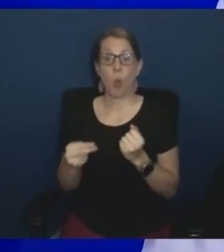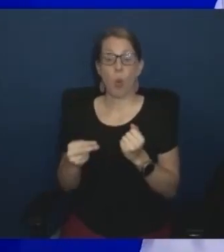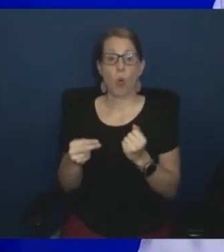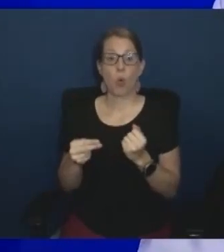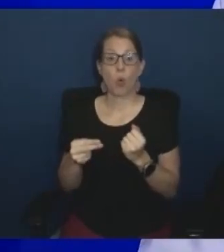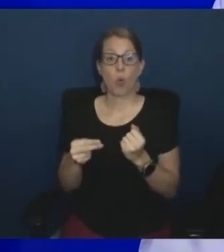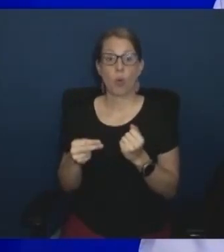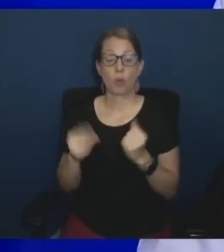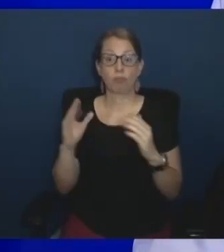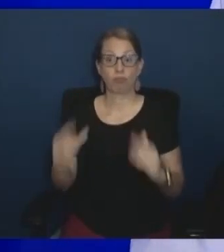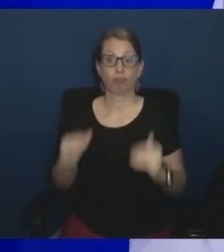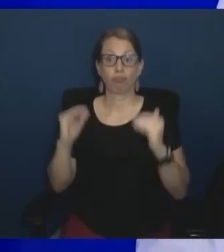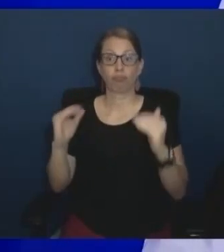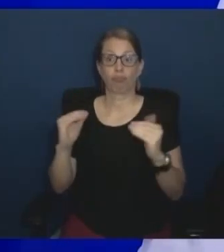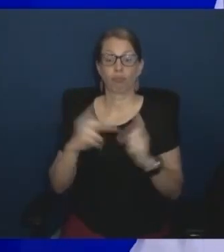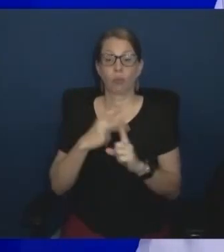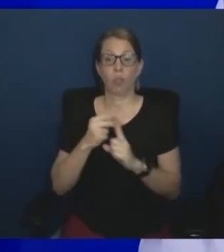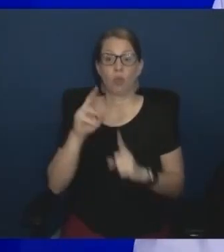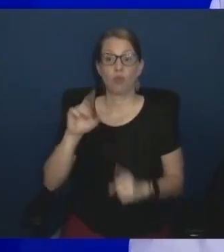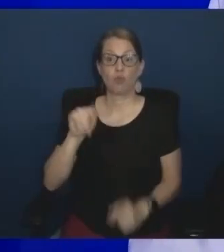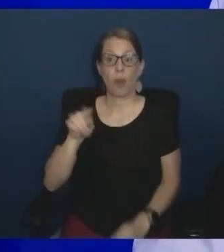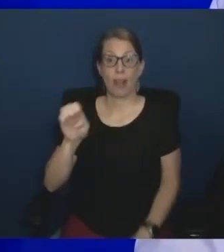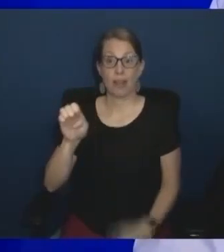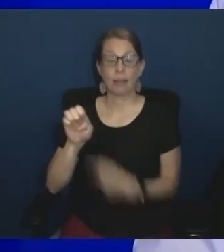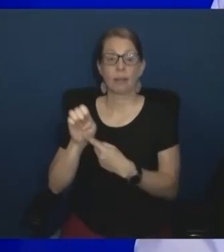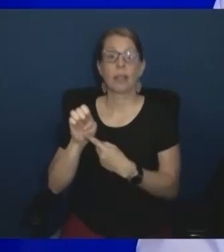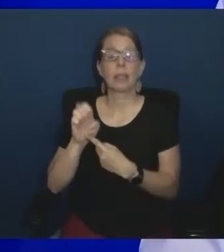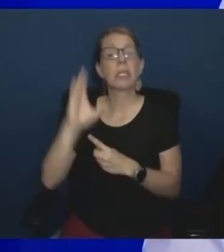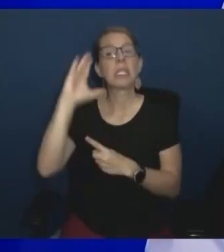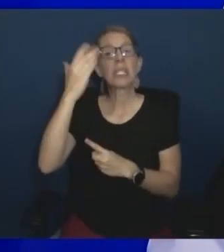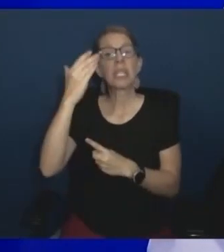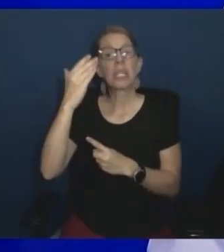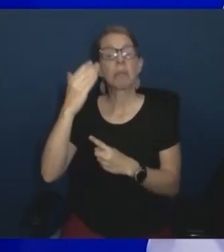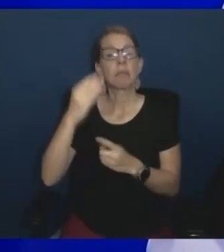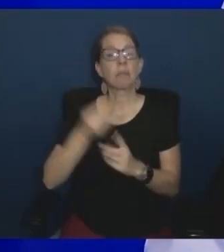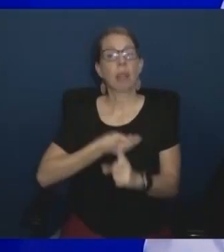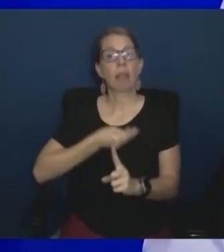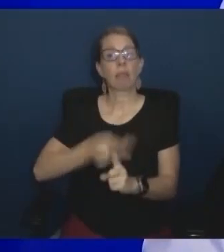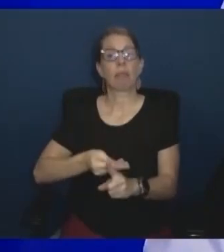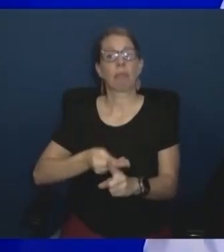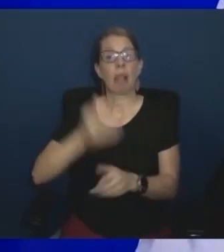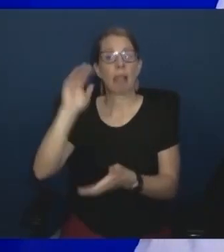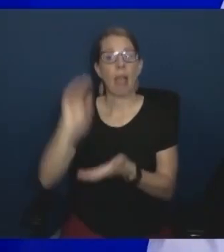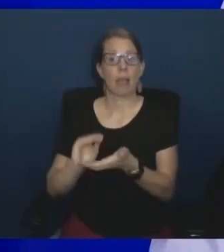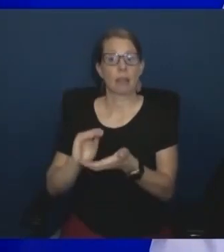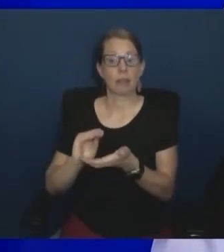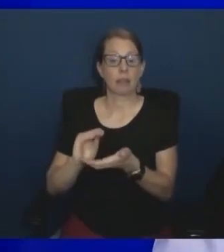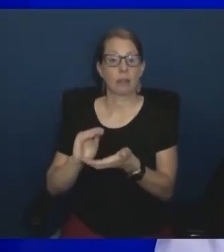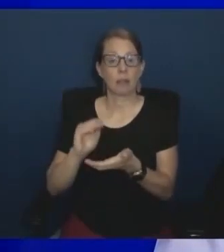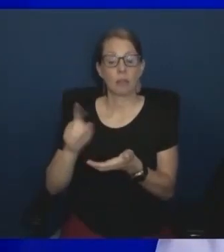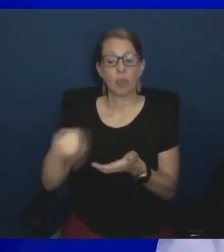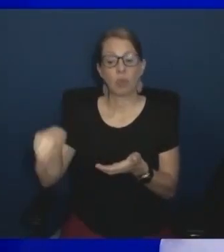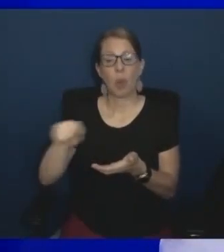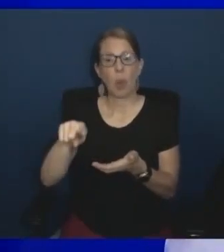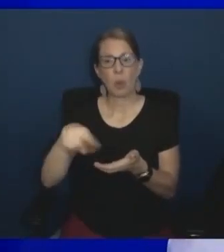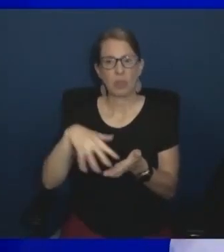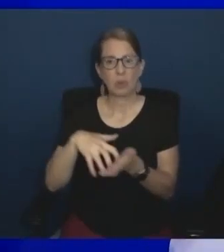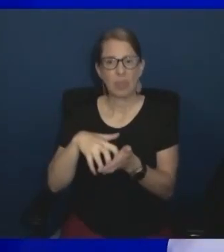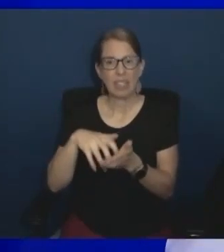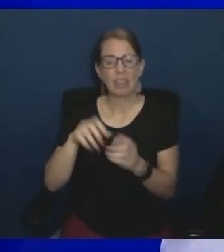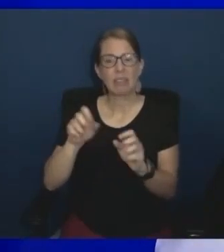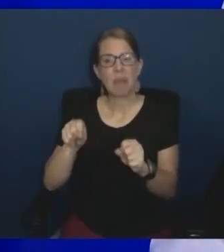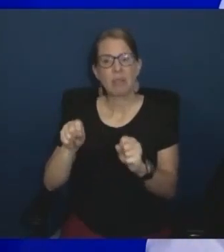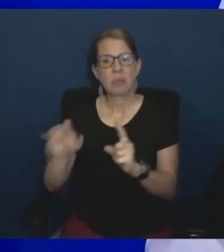high vaccination rates, that did seem to be less of a transmission to those susceptible populations, especially those